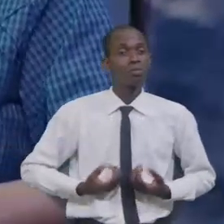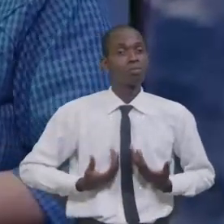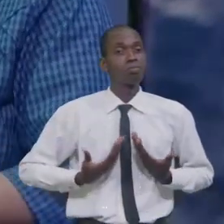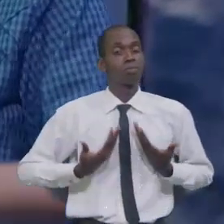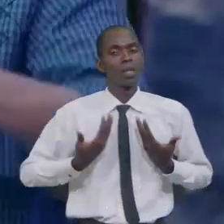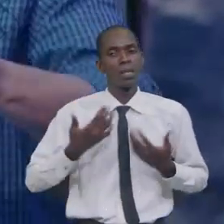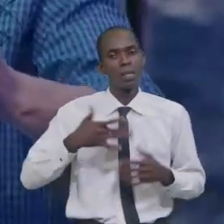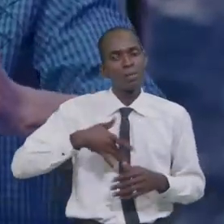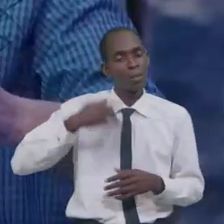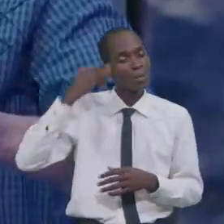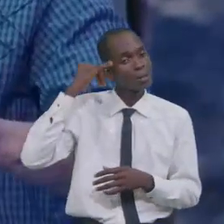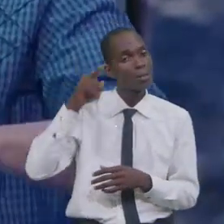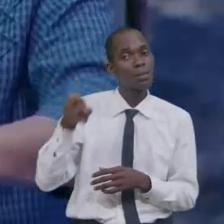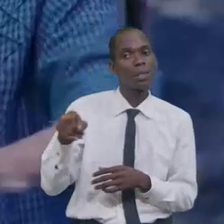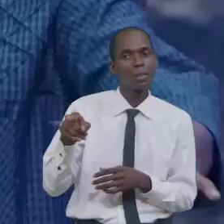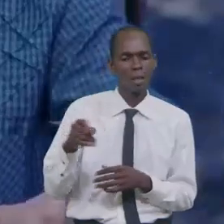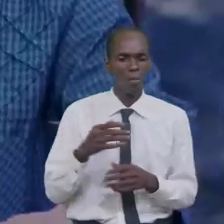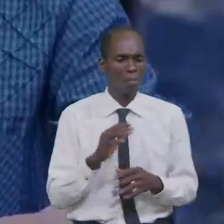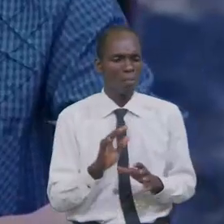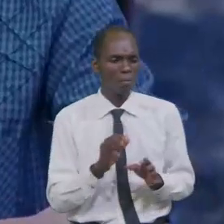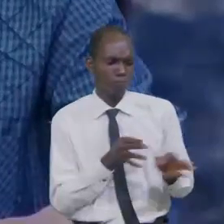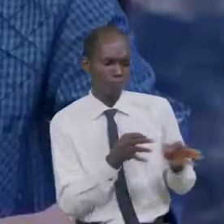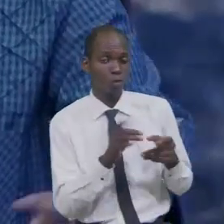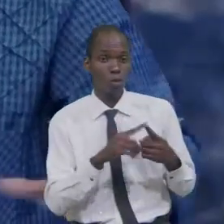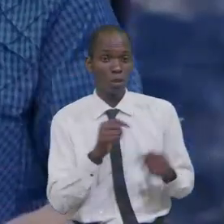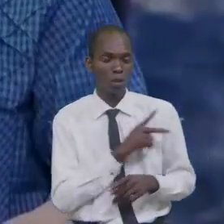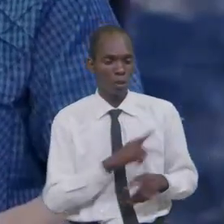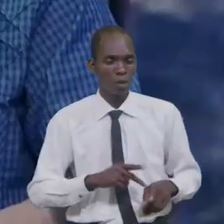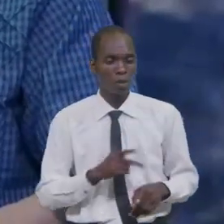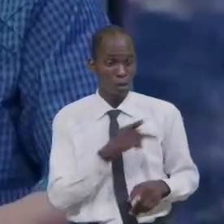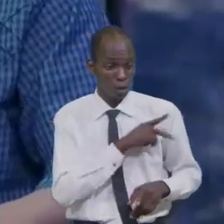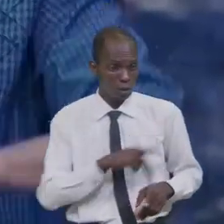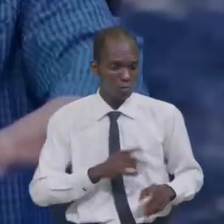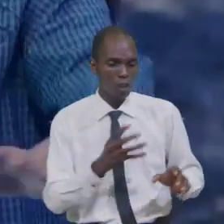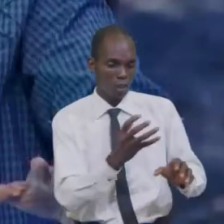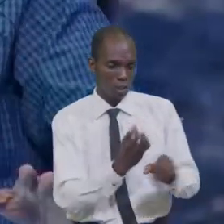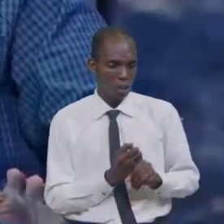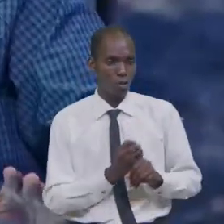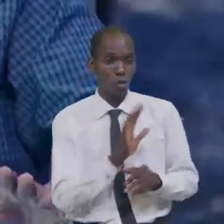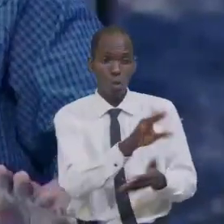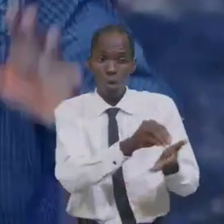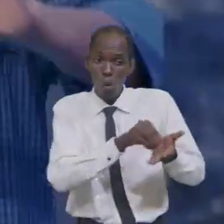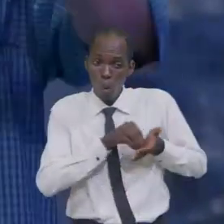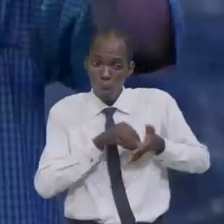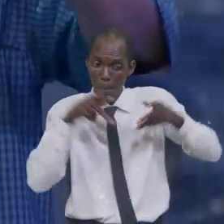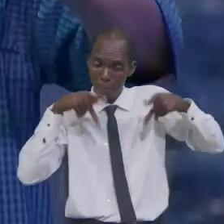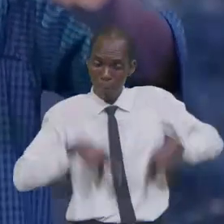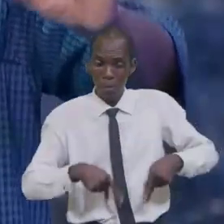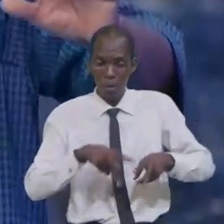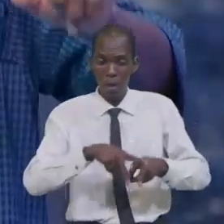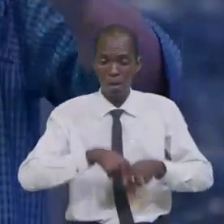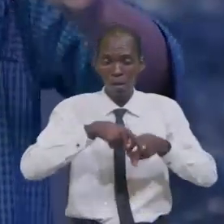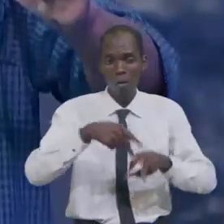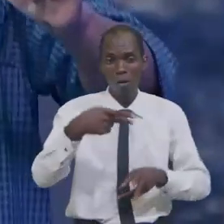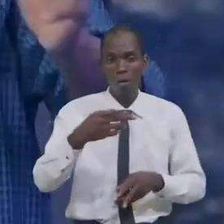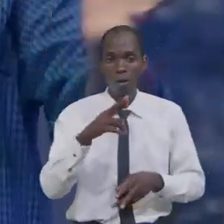said, get the horse you ride on, decorate it, and then your